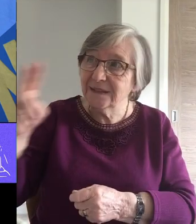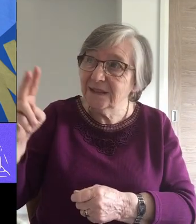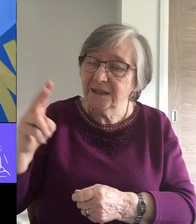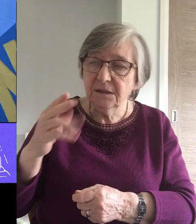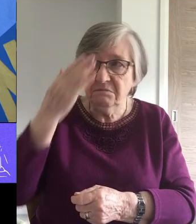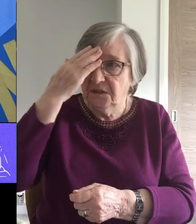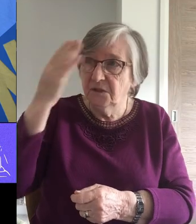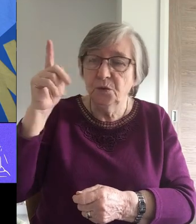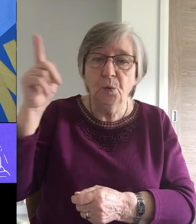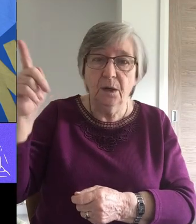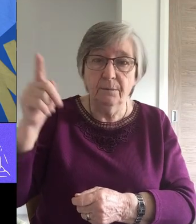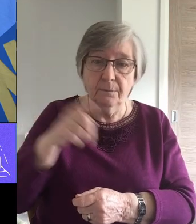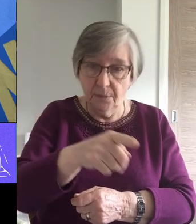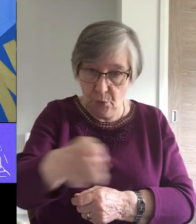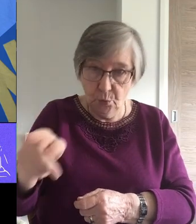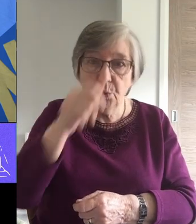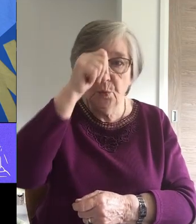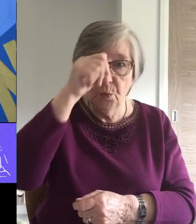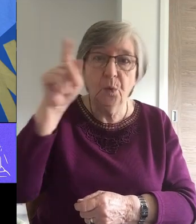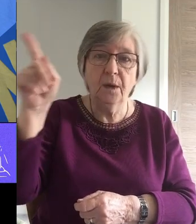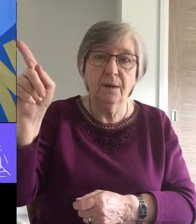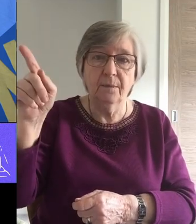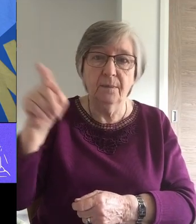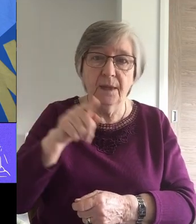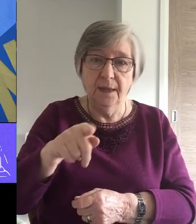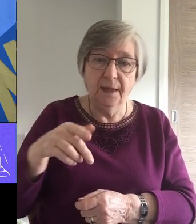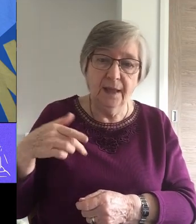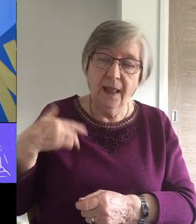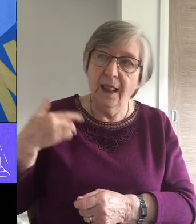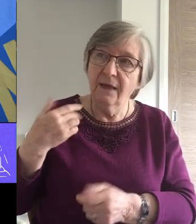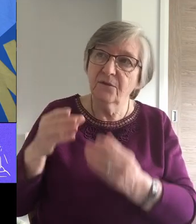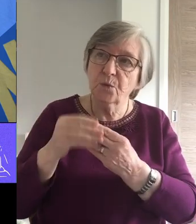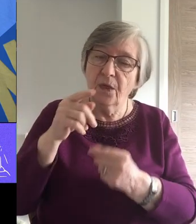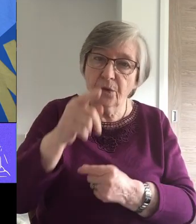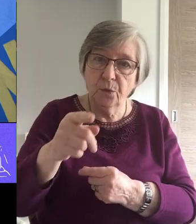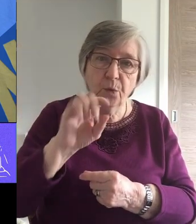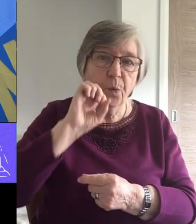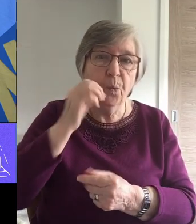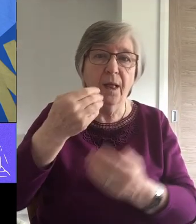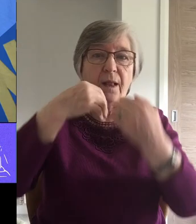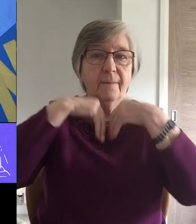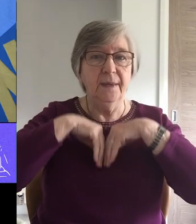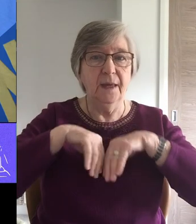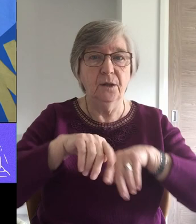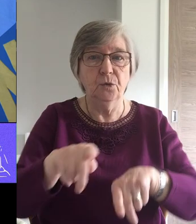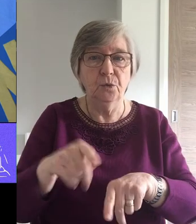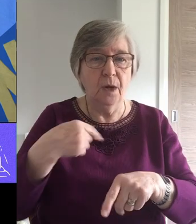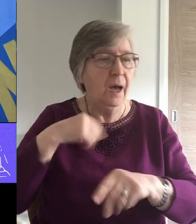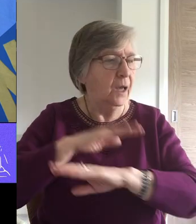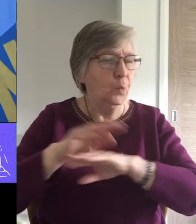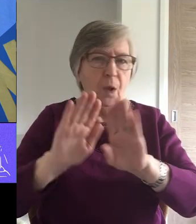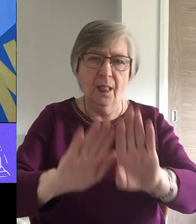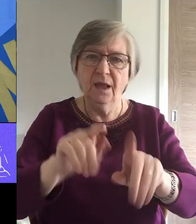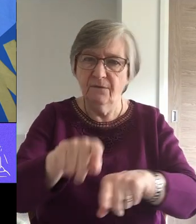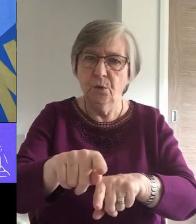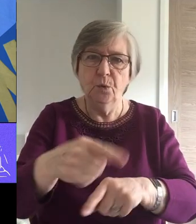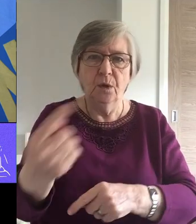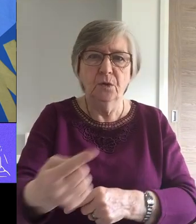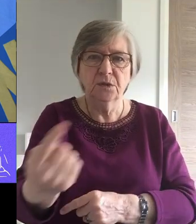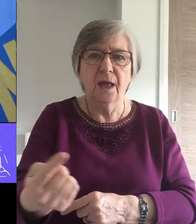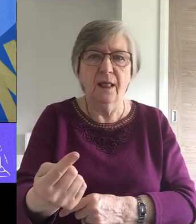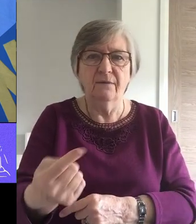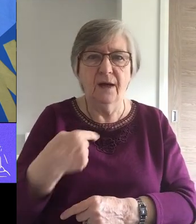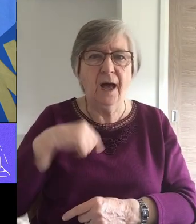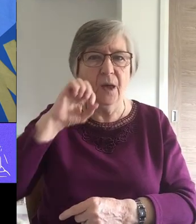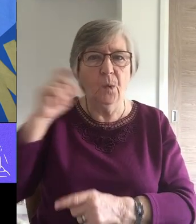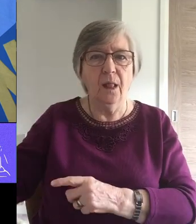him, but you know him, for he lives with you and will be in you. I will not leave you as orphans.